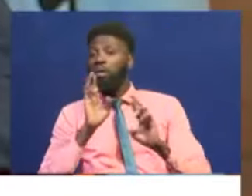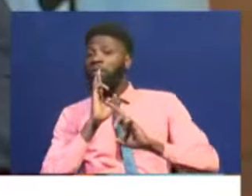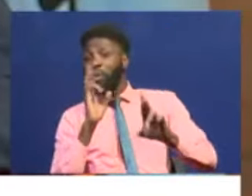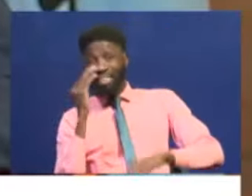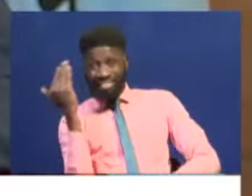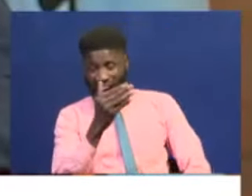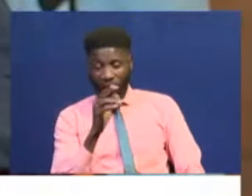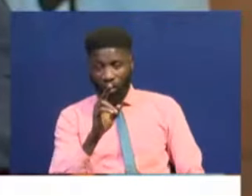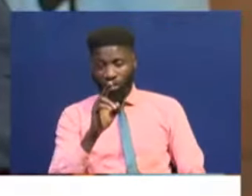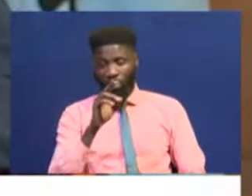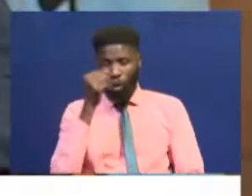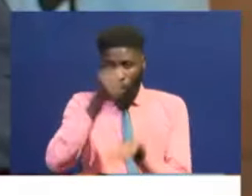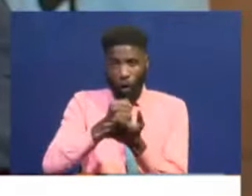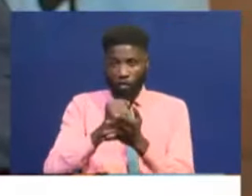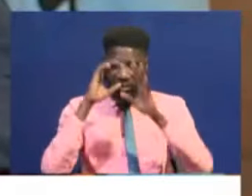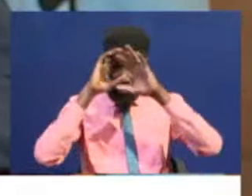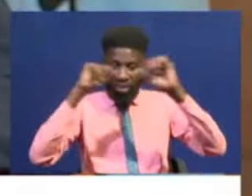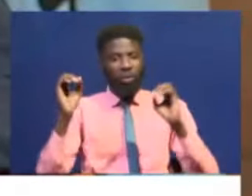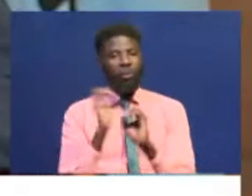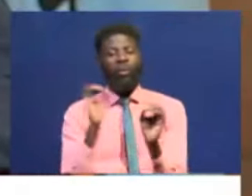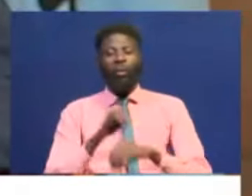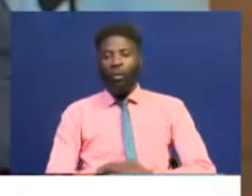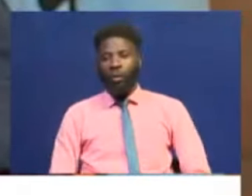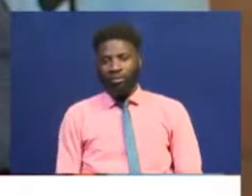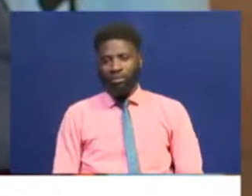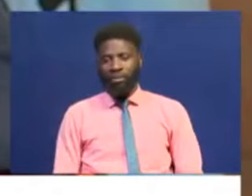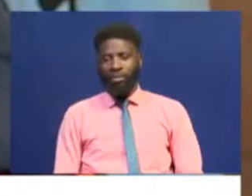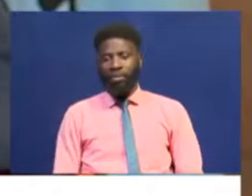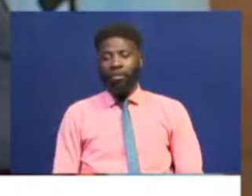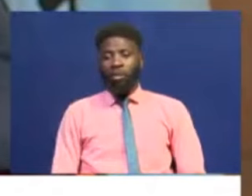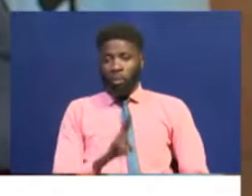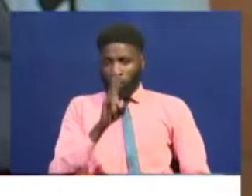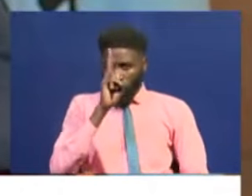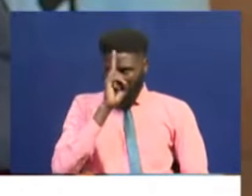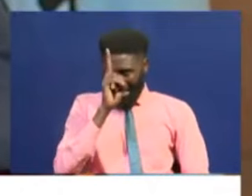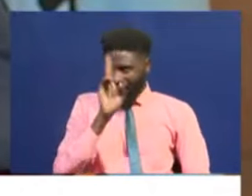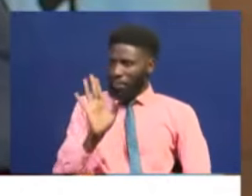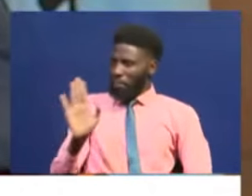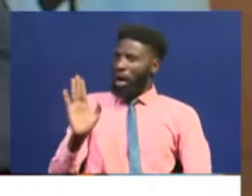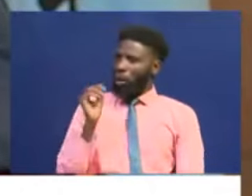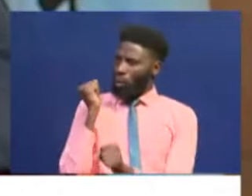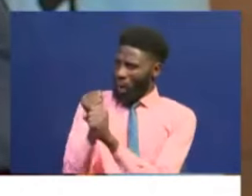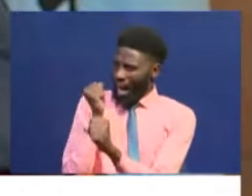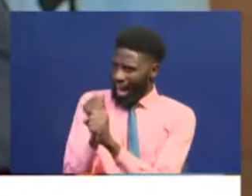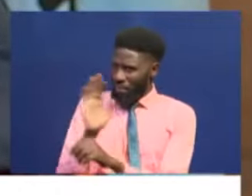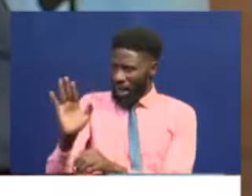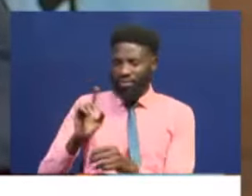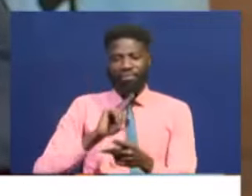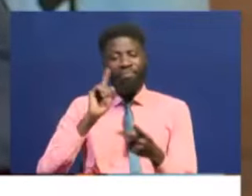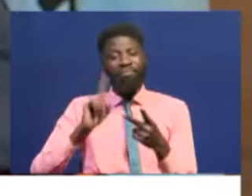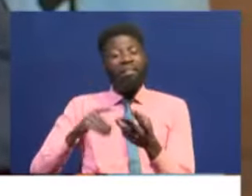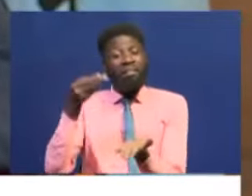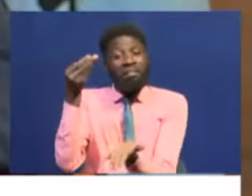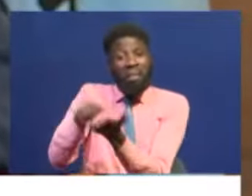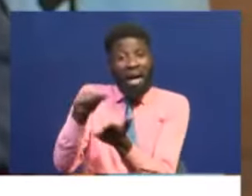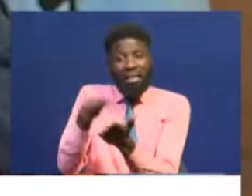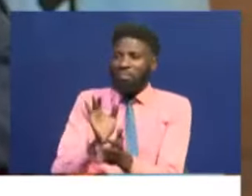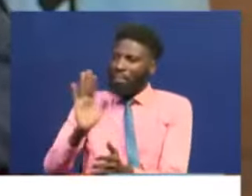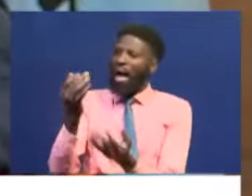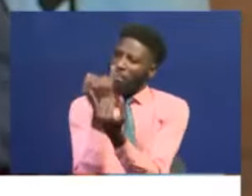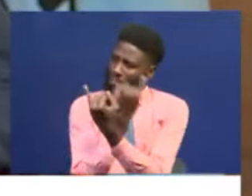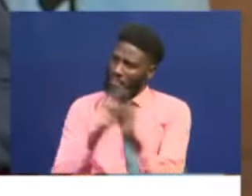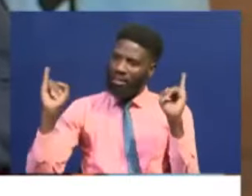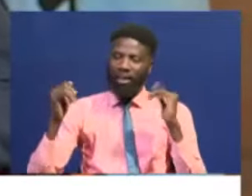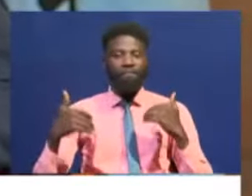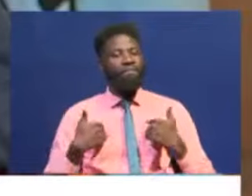president. The police operational, financial independence, I have made